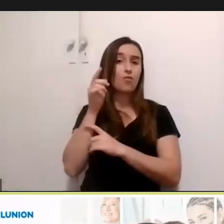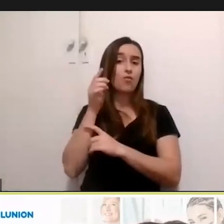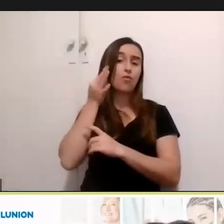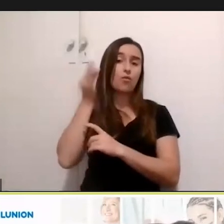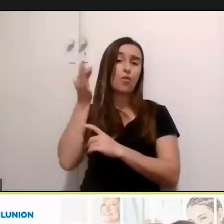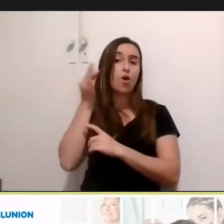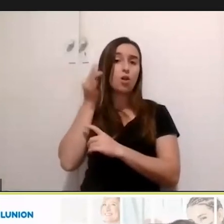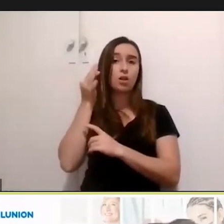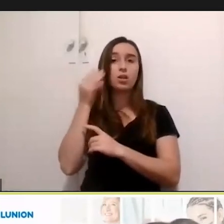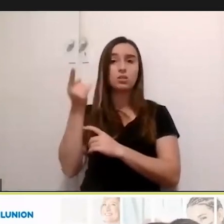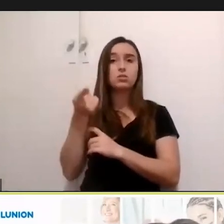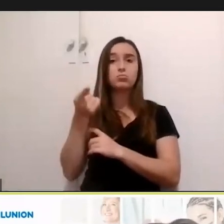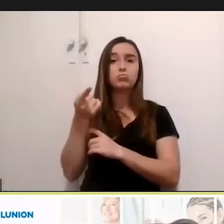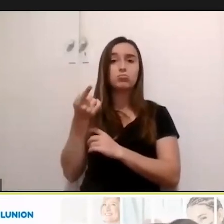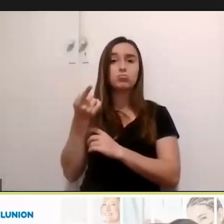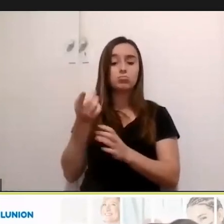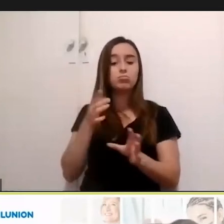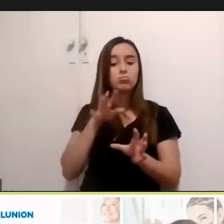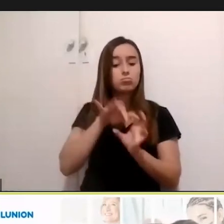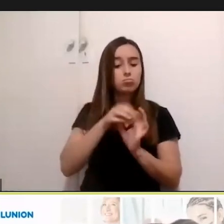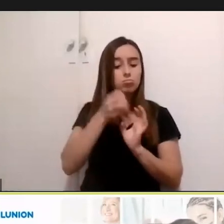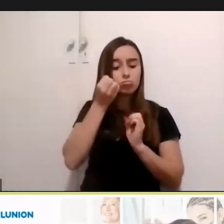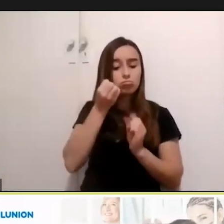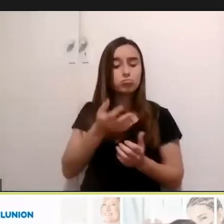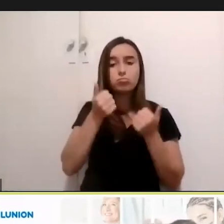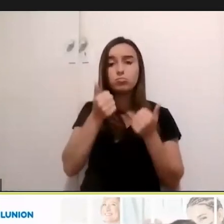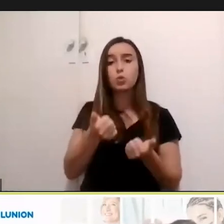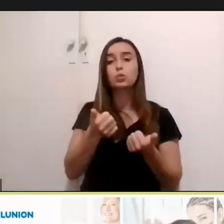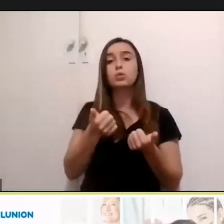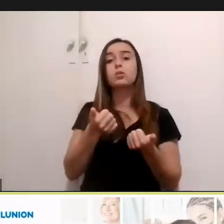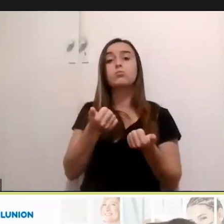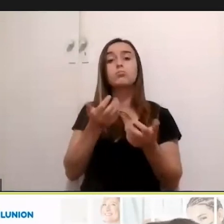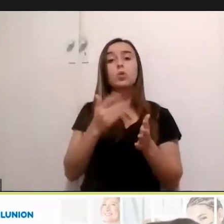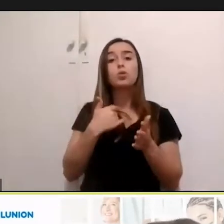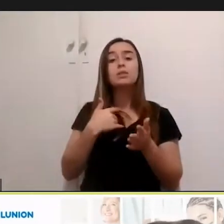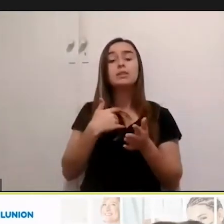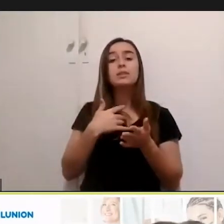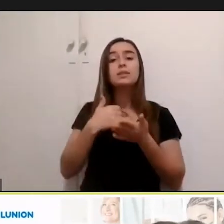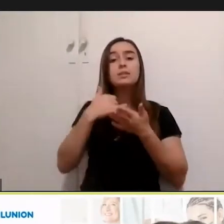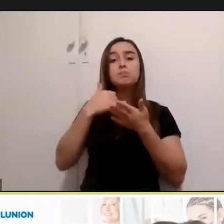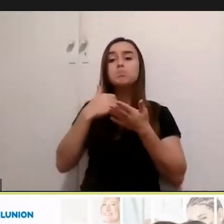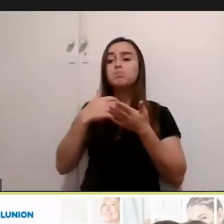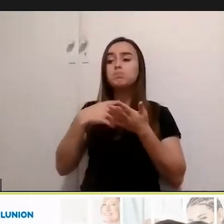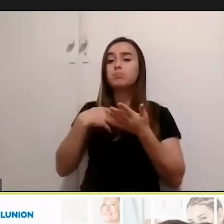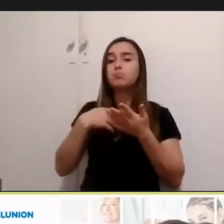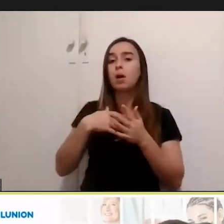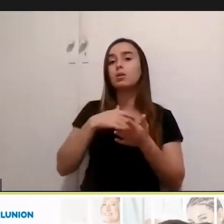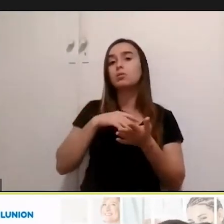correctly and that the test can be done with a small amount and quickly. On